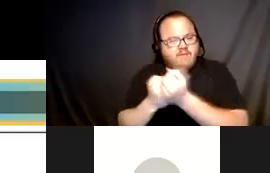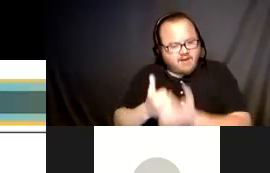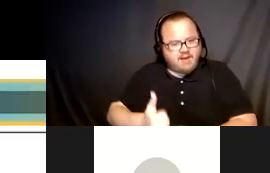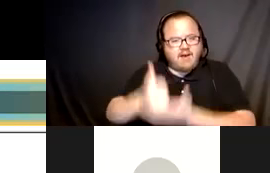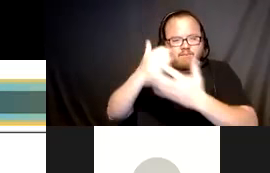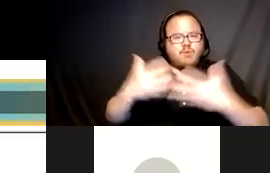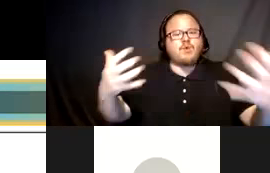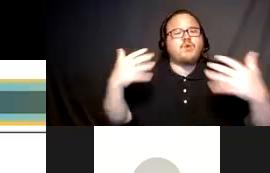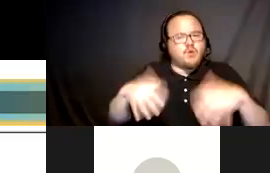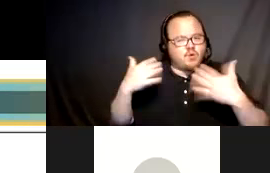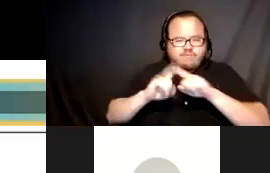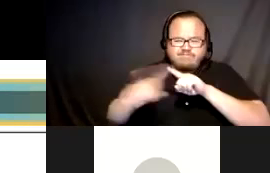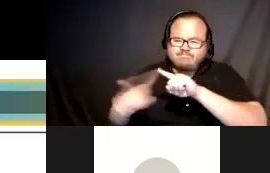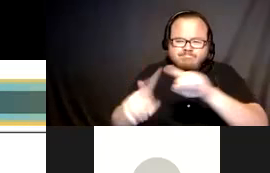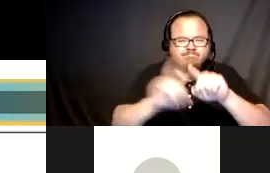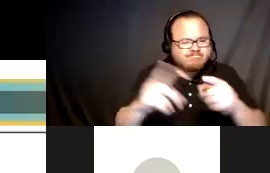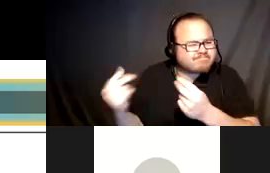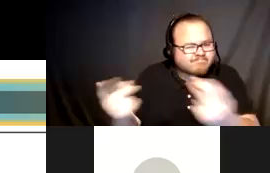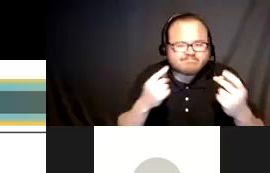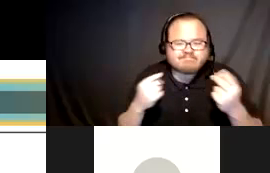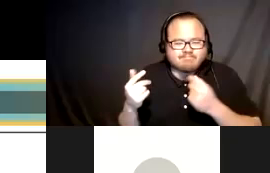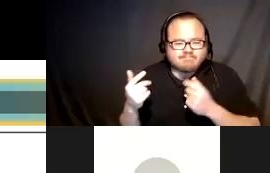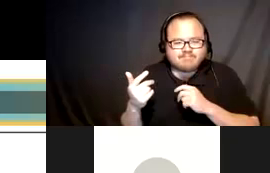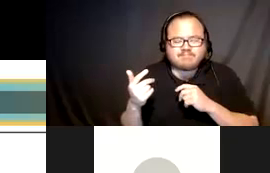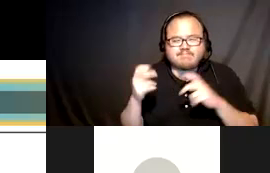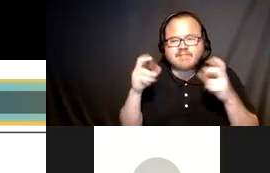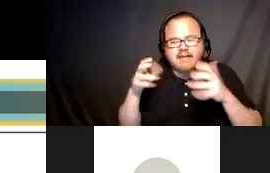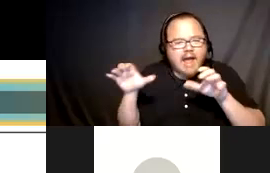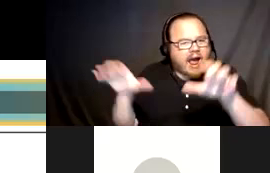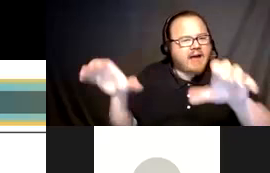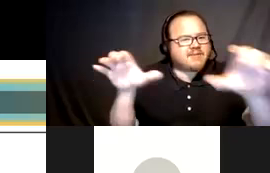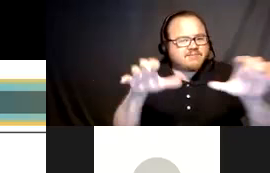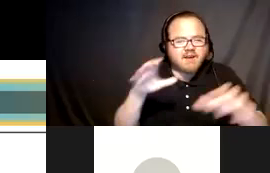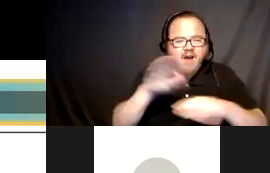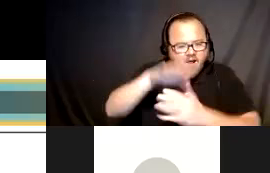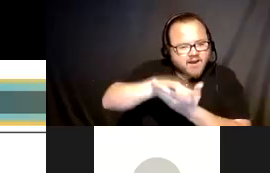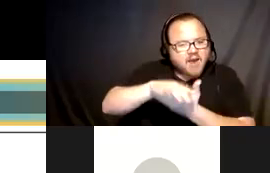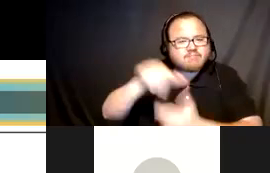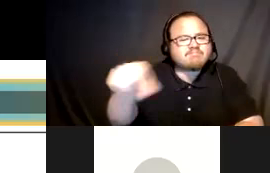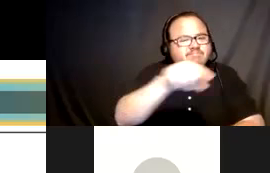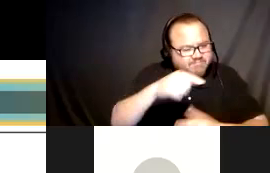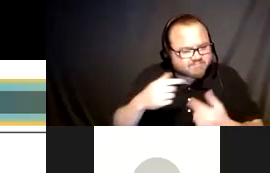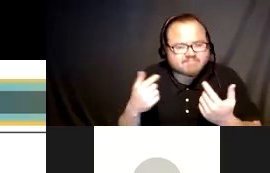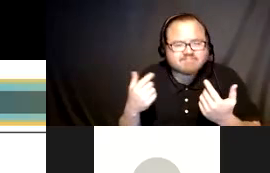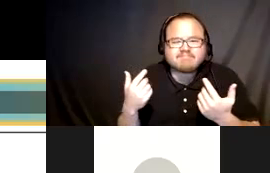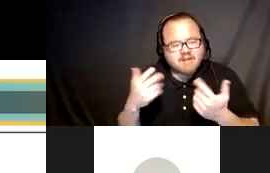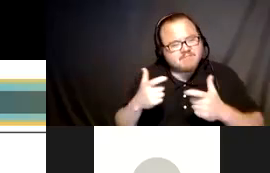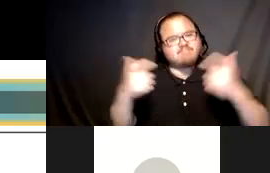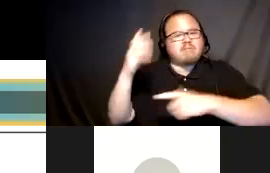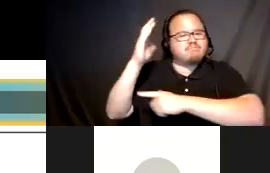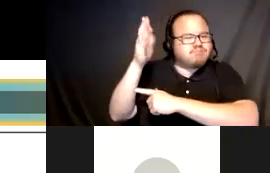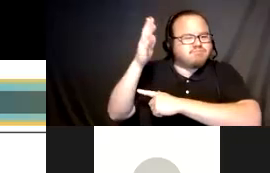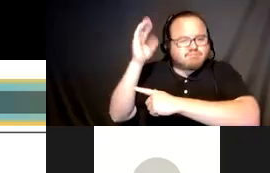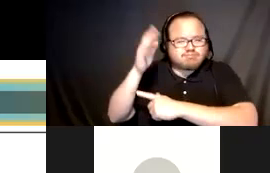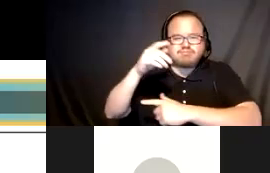of different, I would say, a lot of different activities on campus and even really big presentations